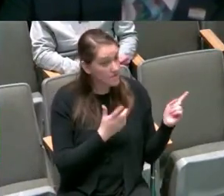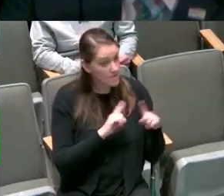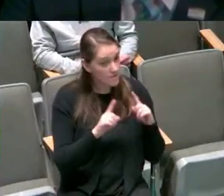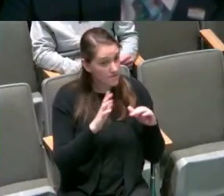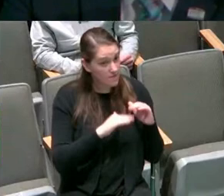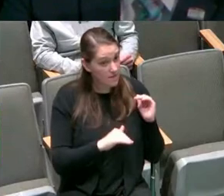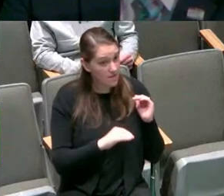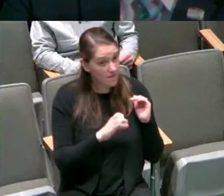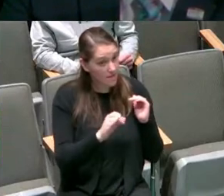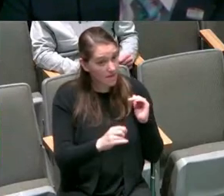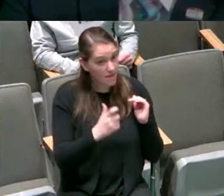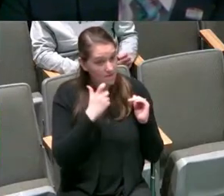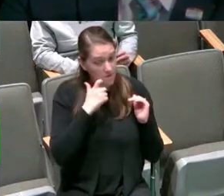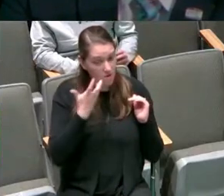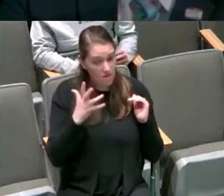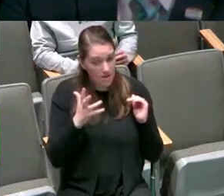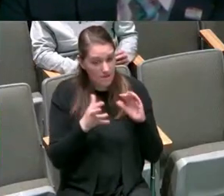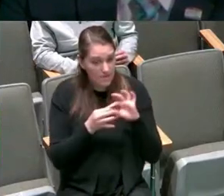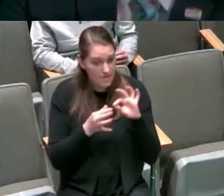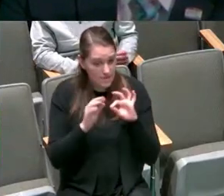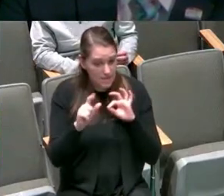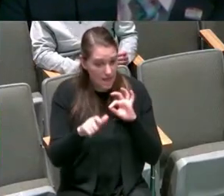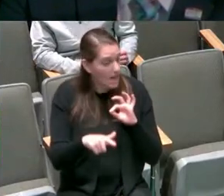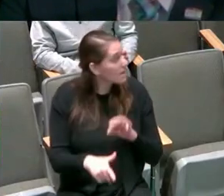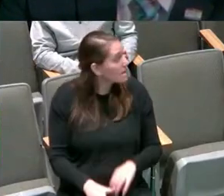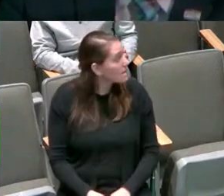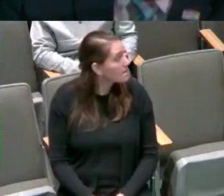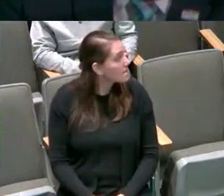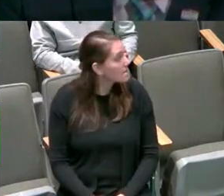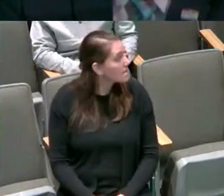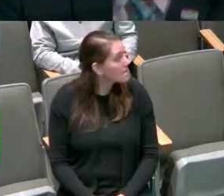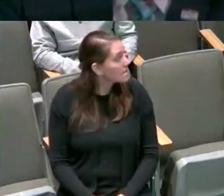different than things that have already been said